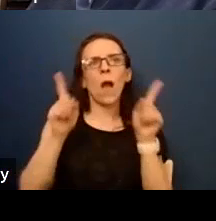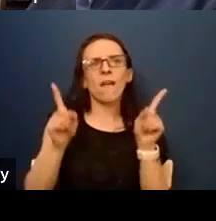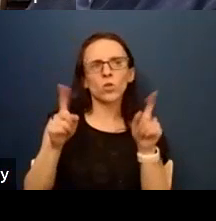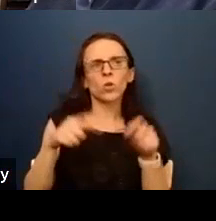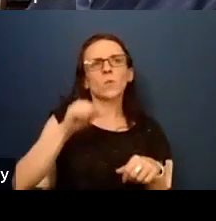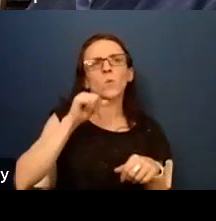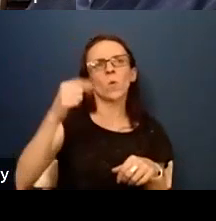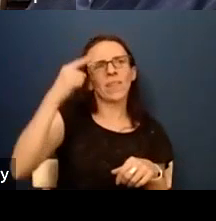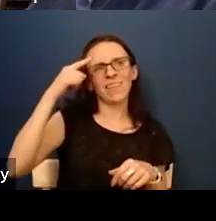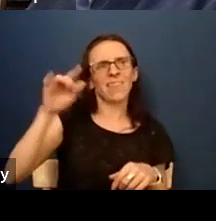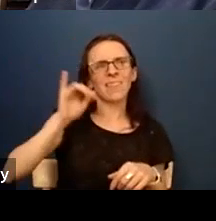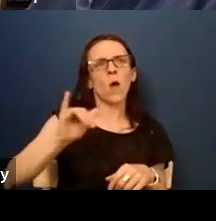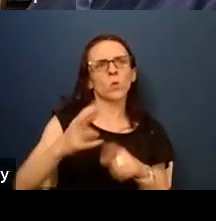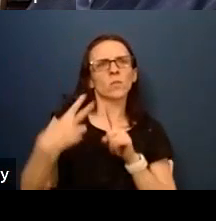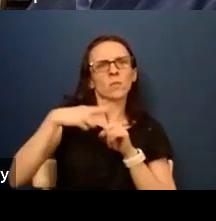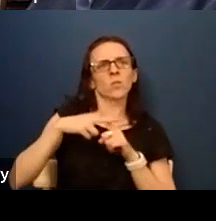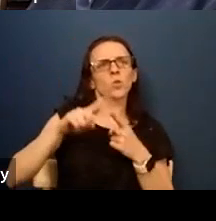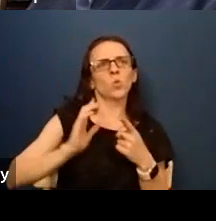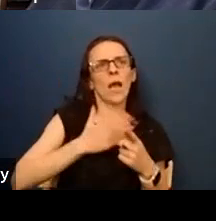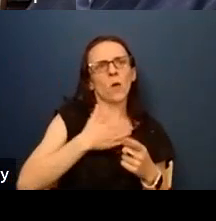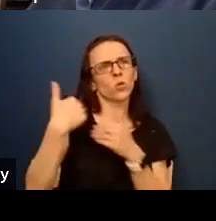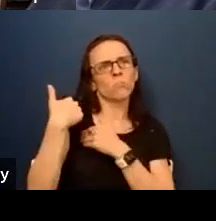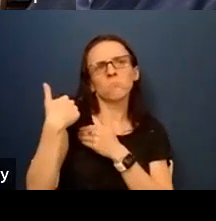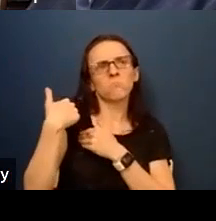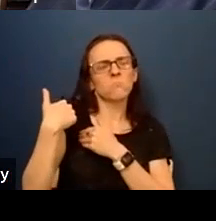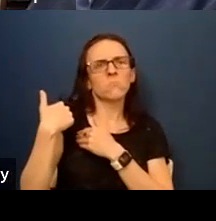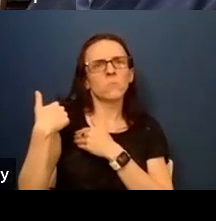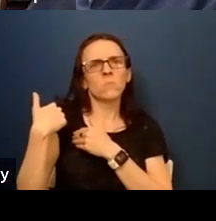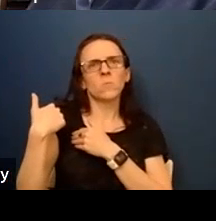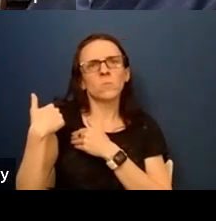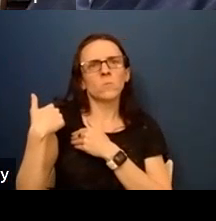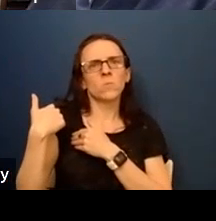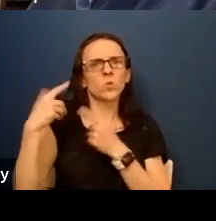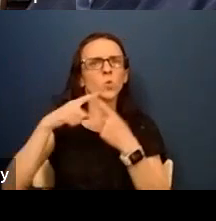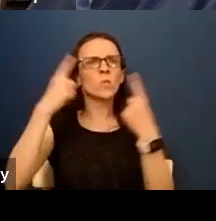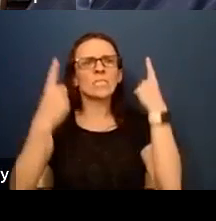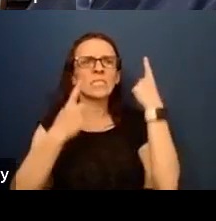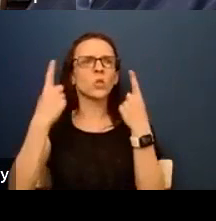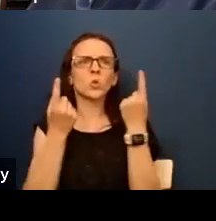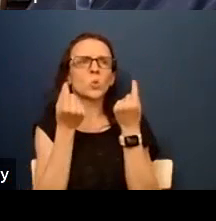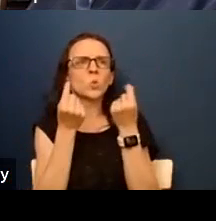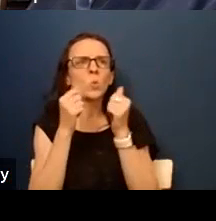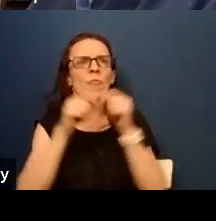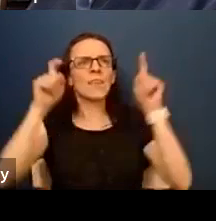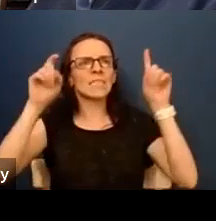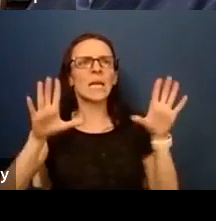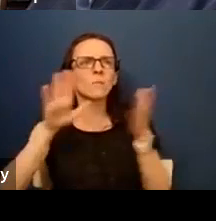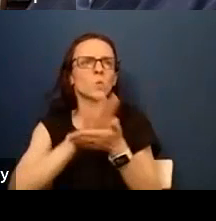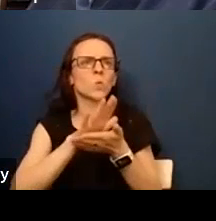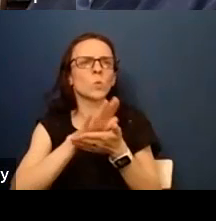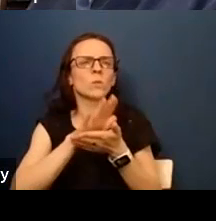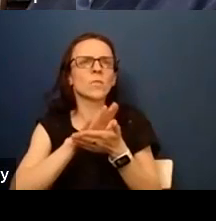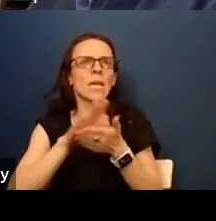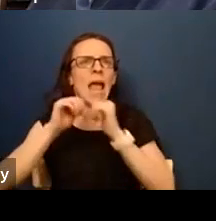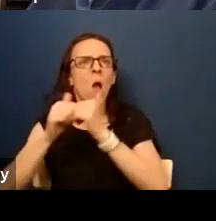to address the existence of exam schools as they are currently structured in the city as